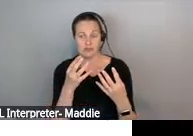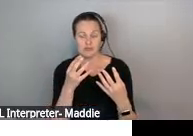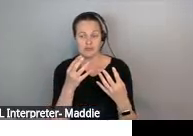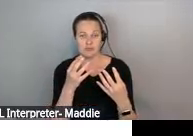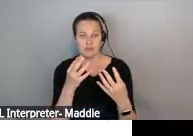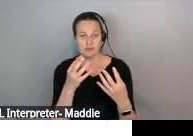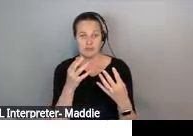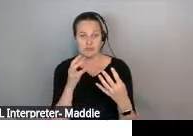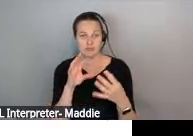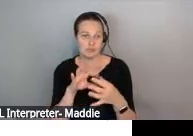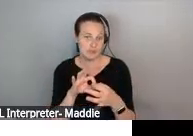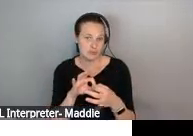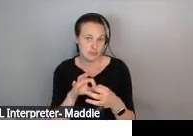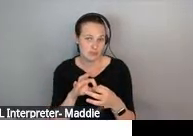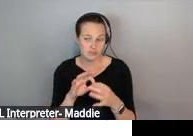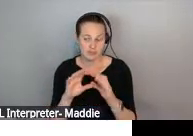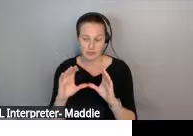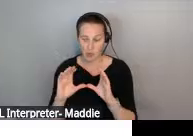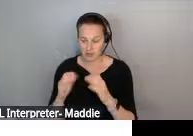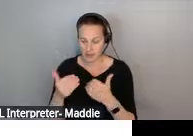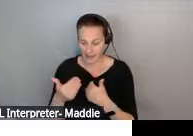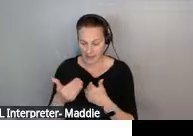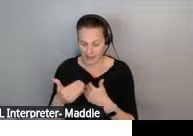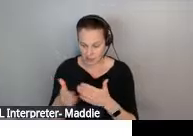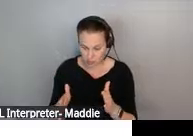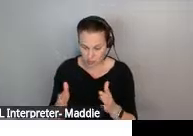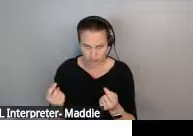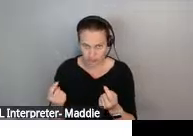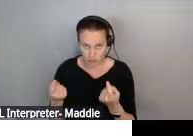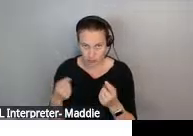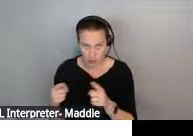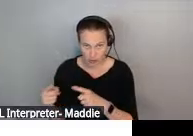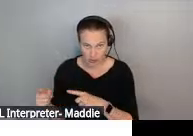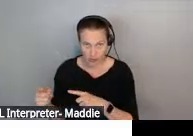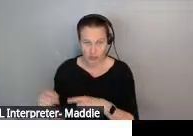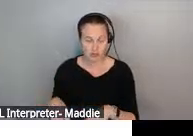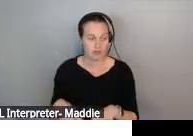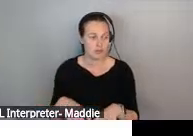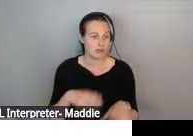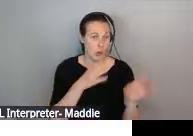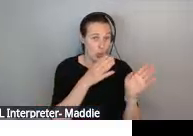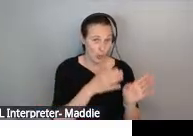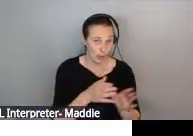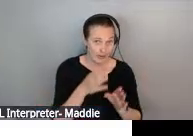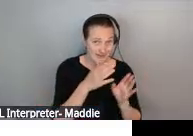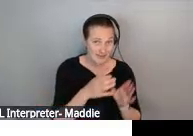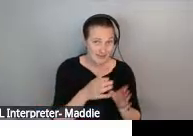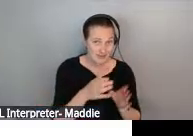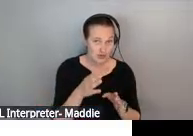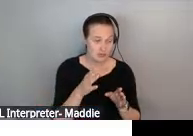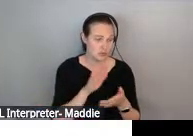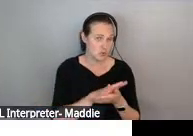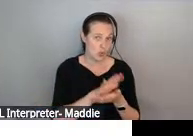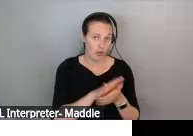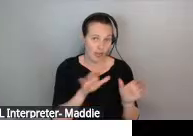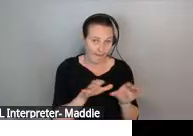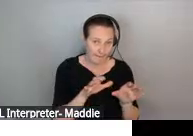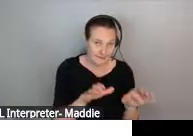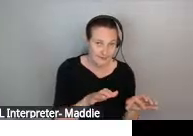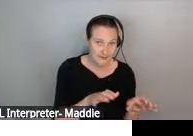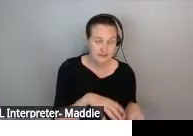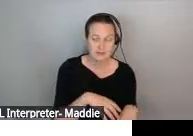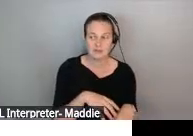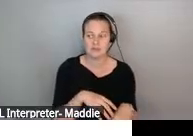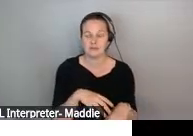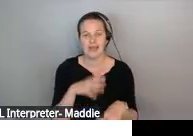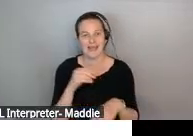what's going on in the classroom, the organizational components, information about school activities, as well as the